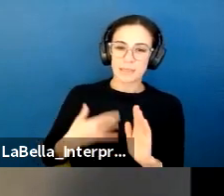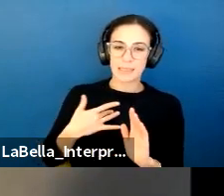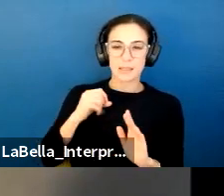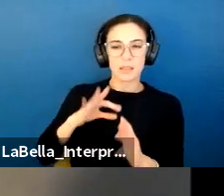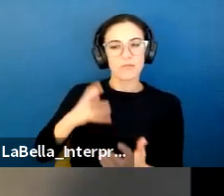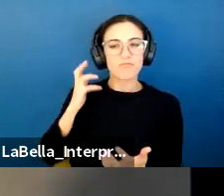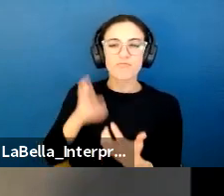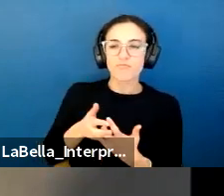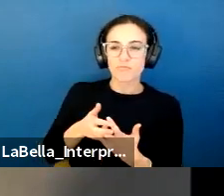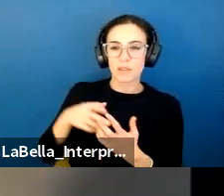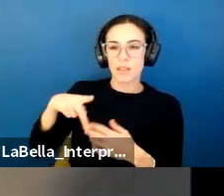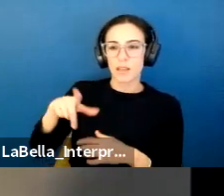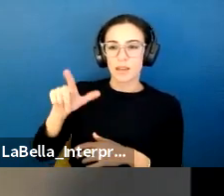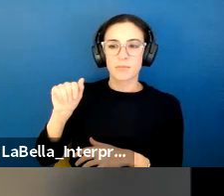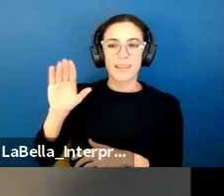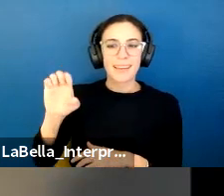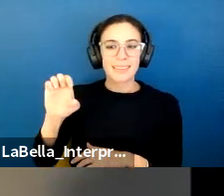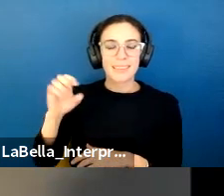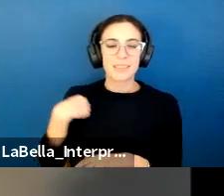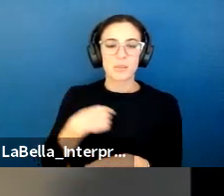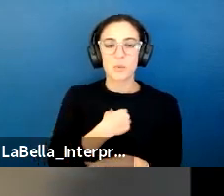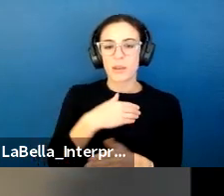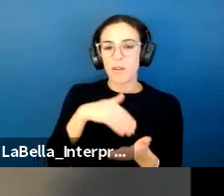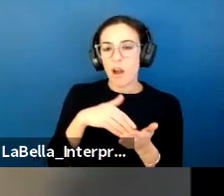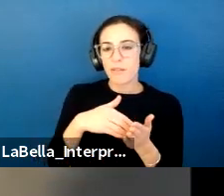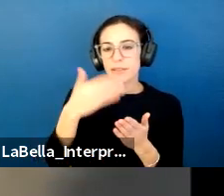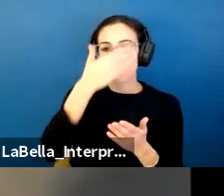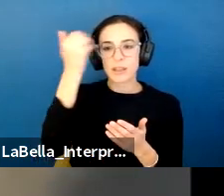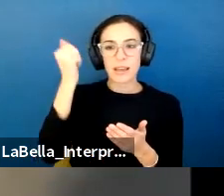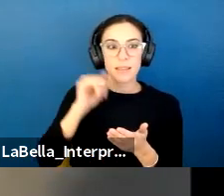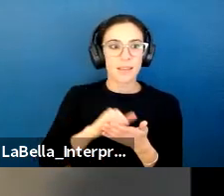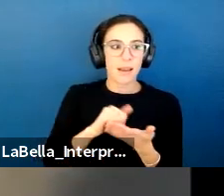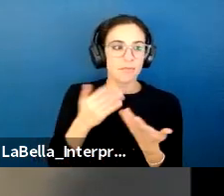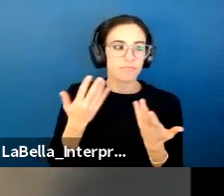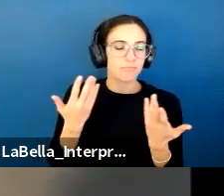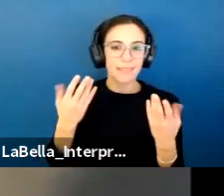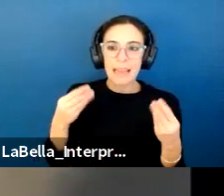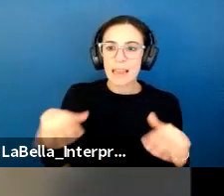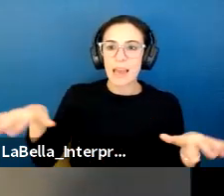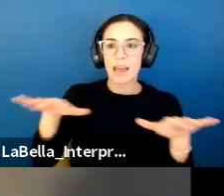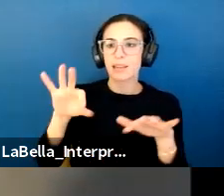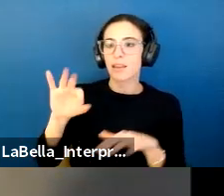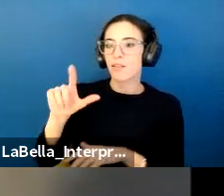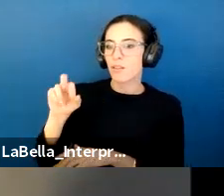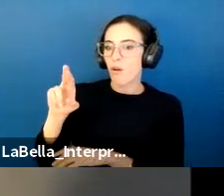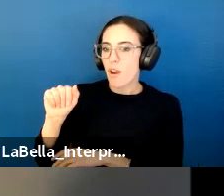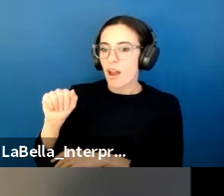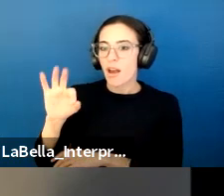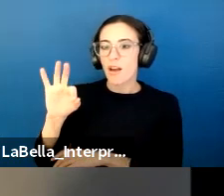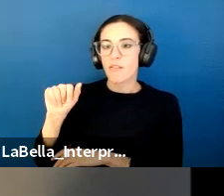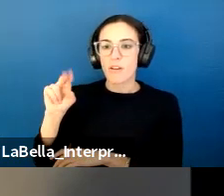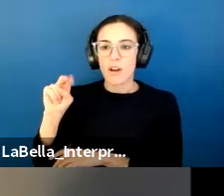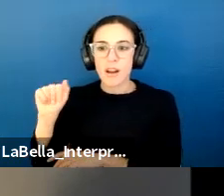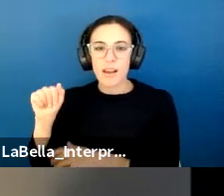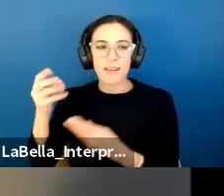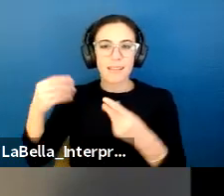we often forget that the flora, the fauna, the land, the other living beings around us are,